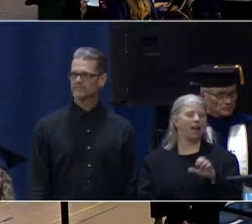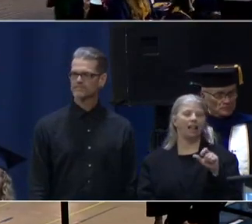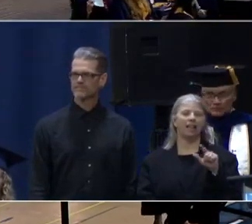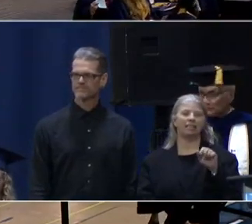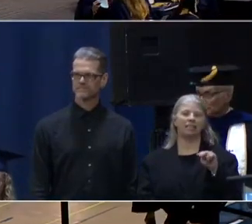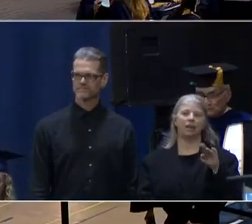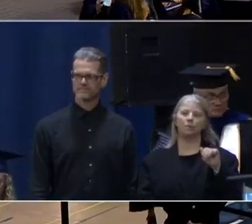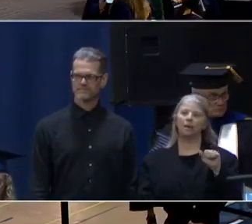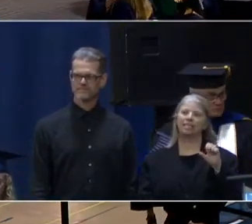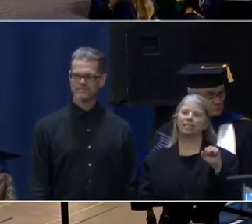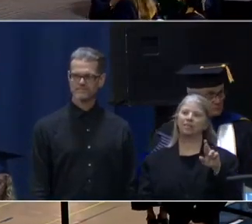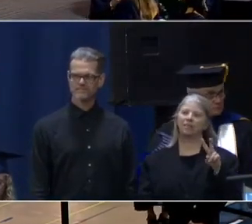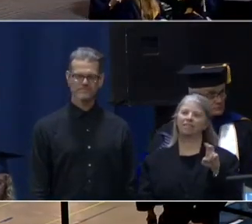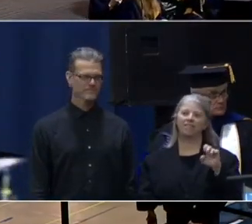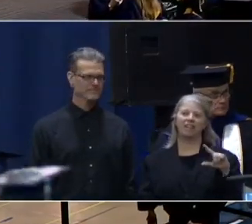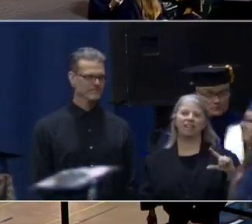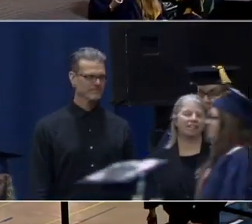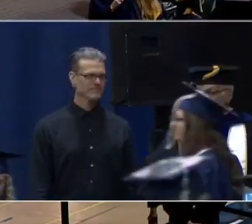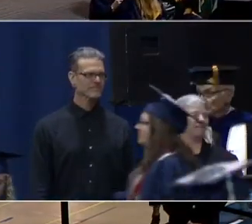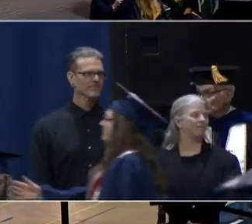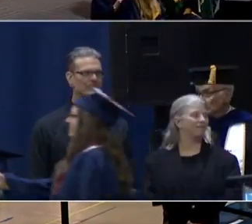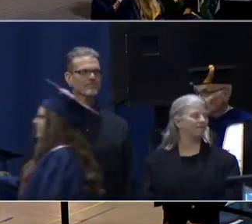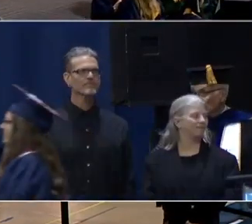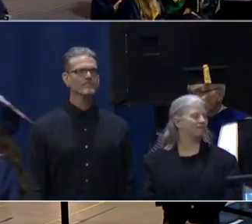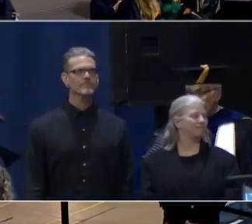Alexandra Sturgill.